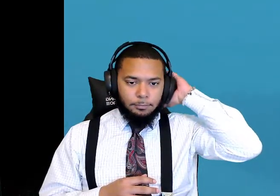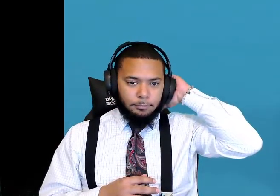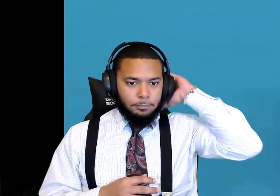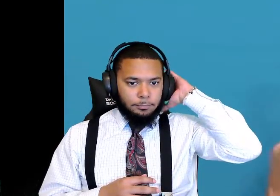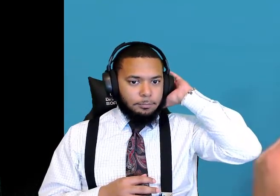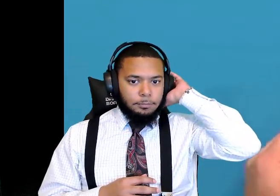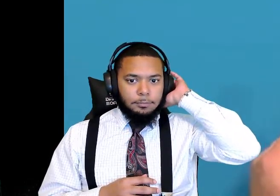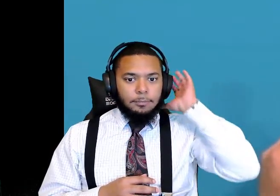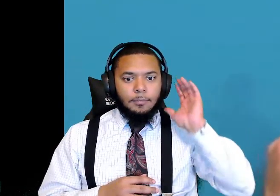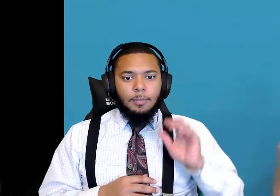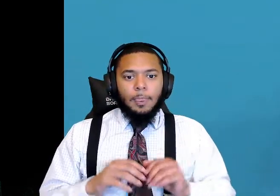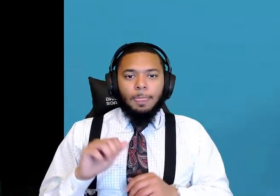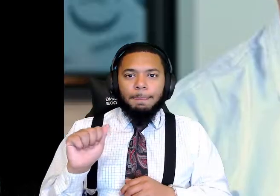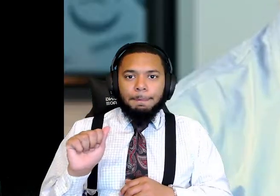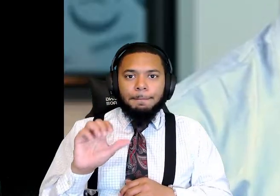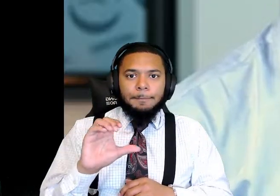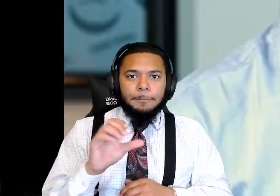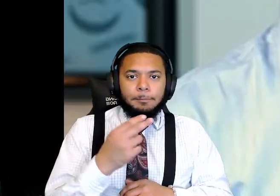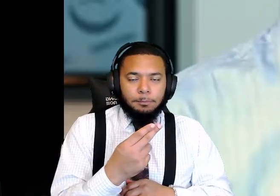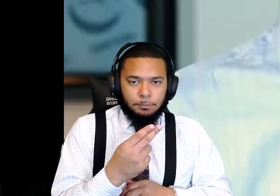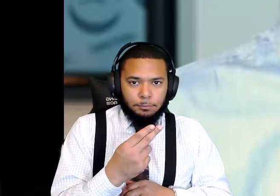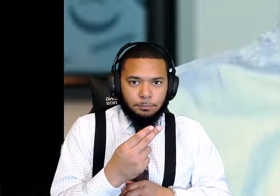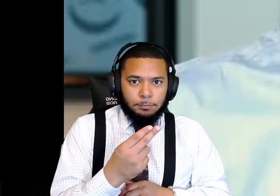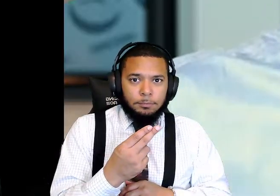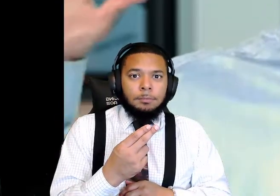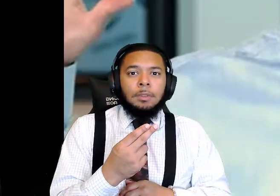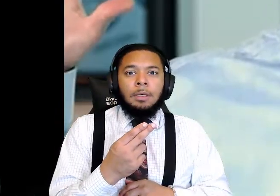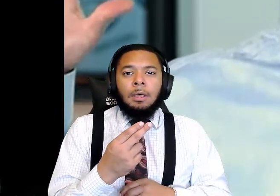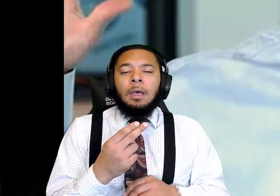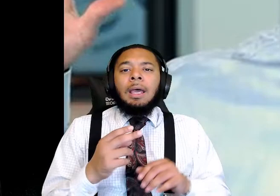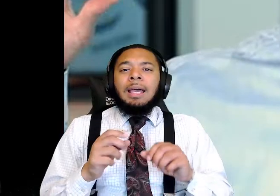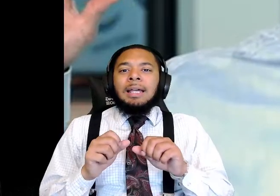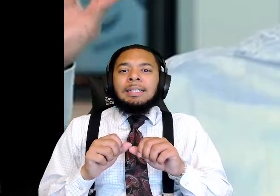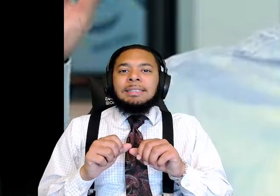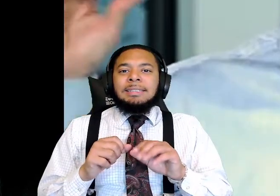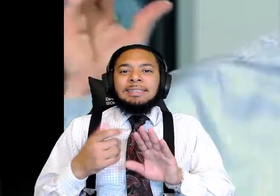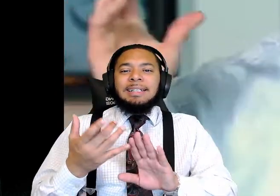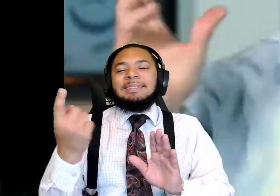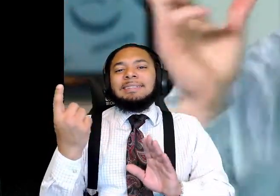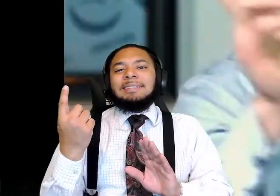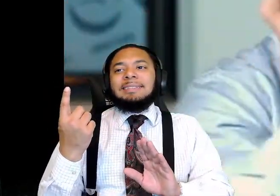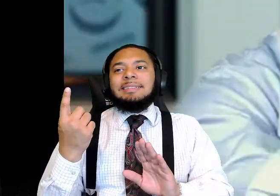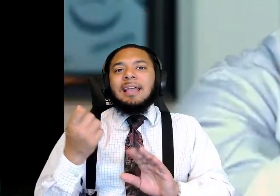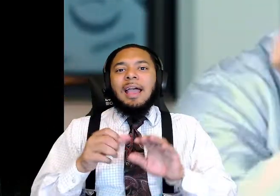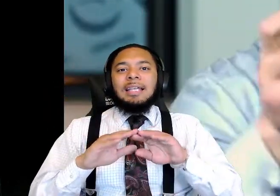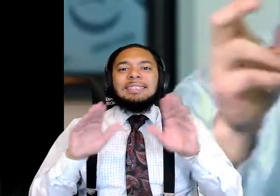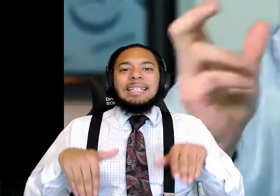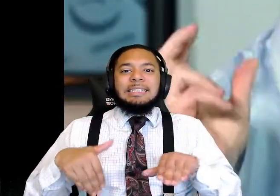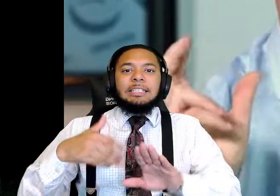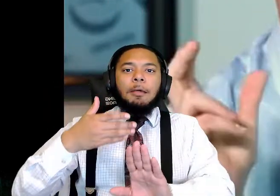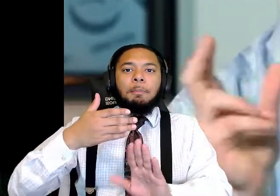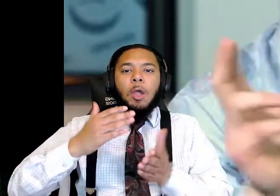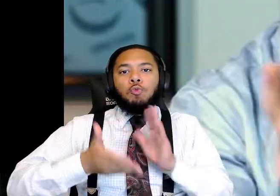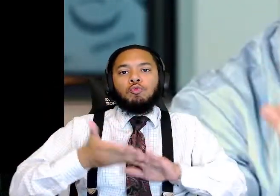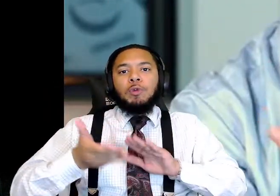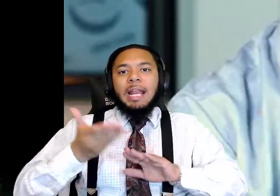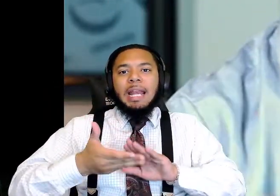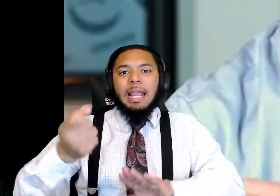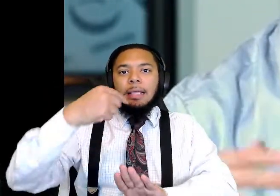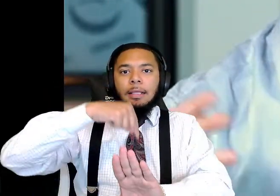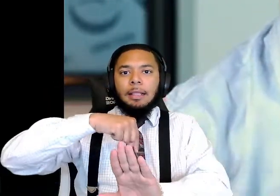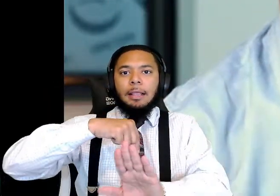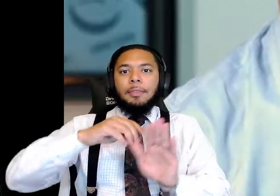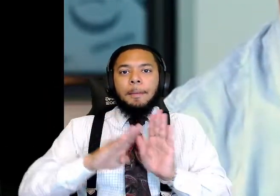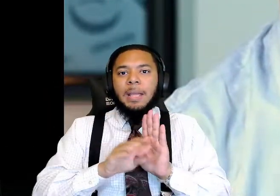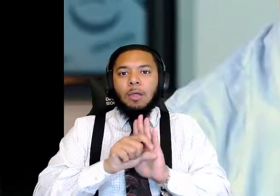Right, so ACH is just a system in the background that helps facilitate electronic payments of money.